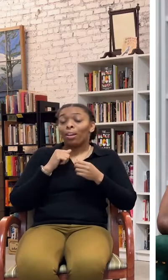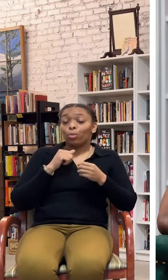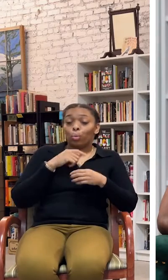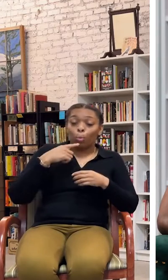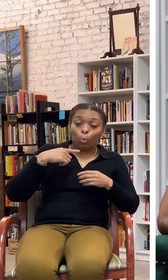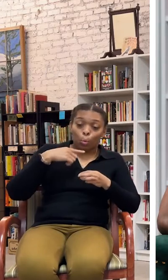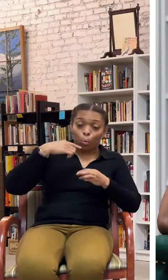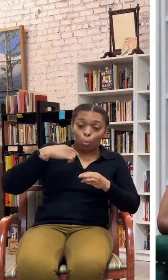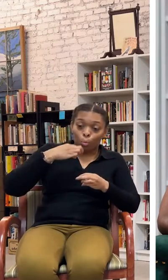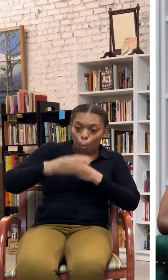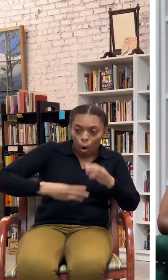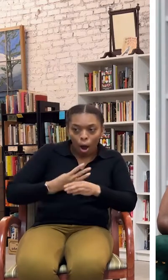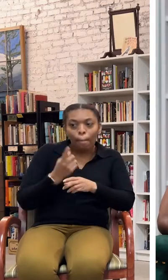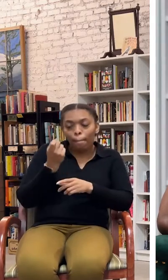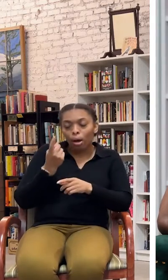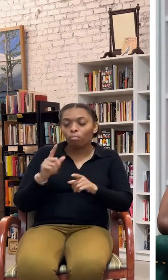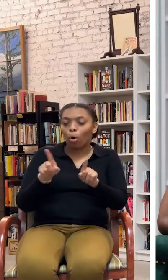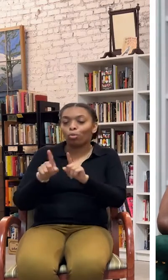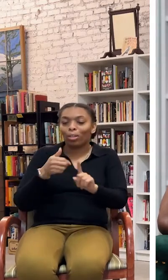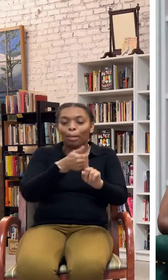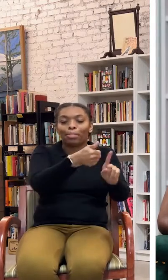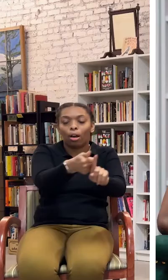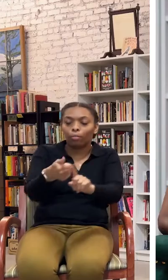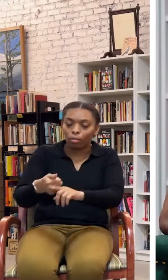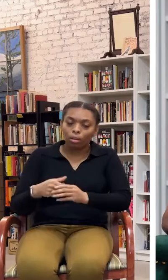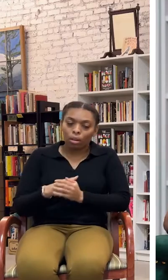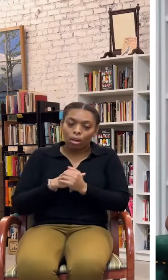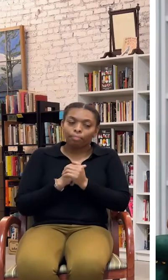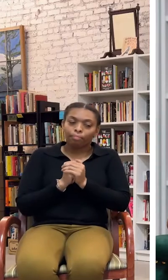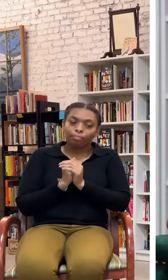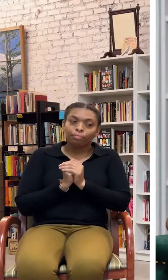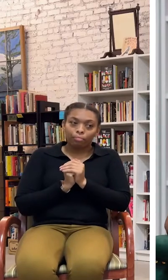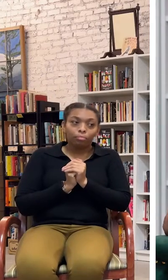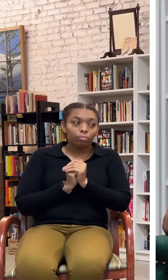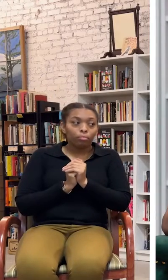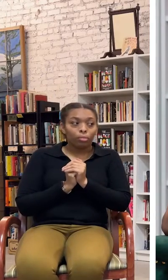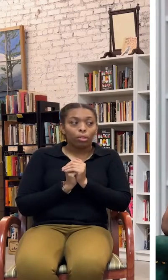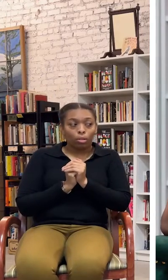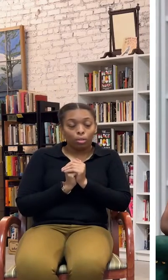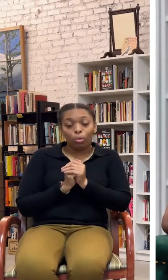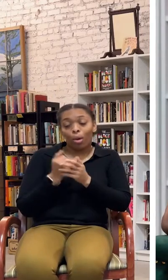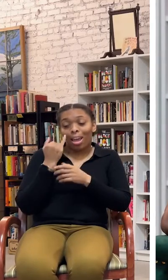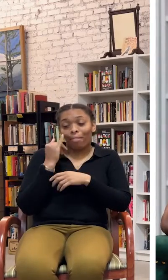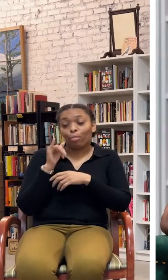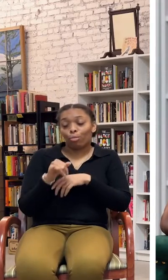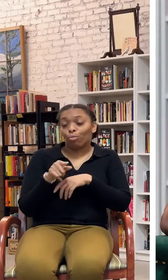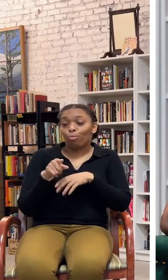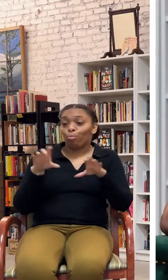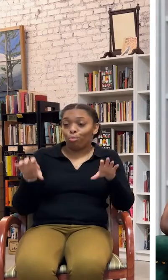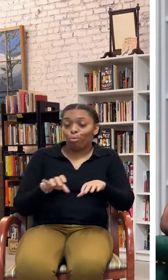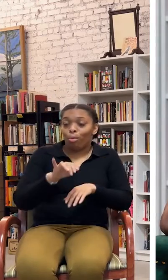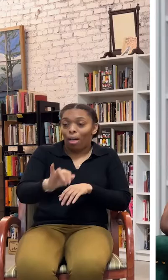most importantly to themselves, so they can recognize them, right? And that is, to me, if you do that work with the kind